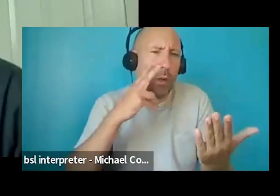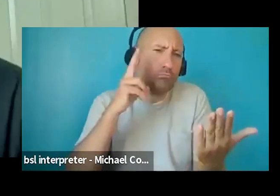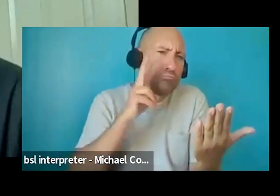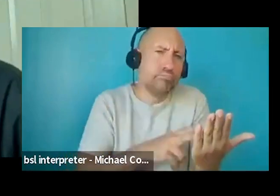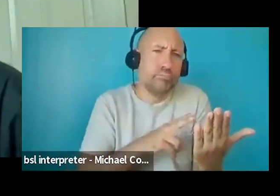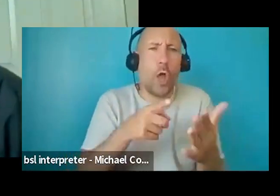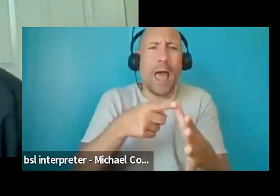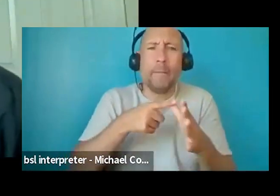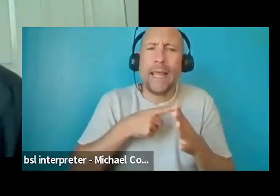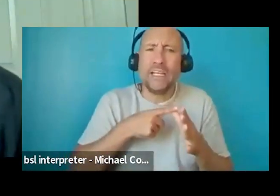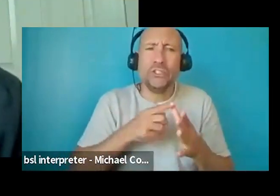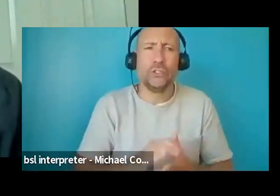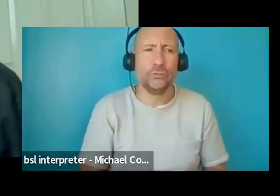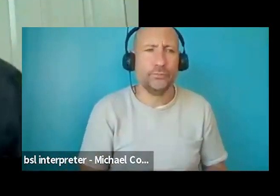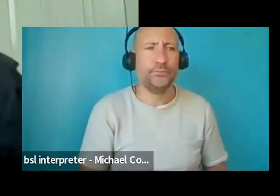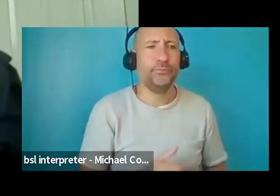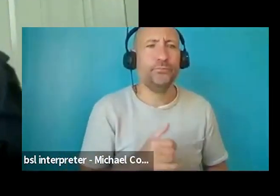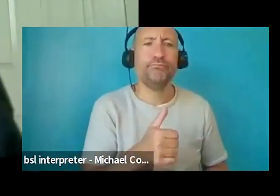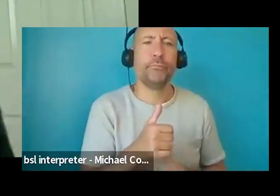Great, thank you.